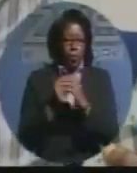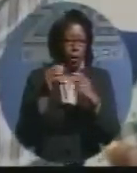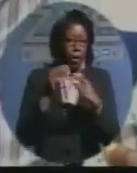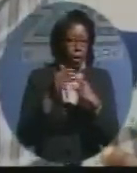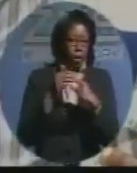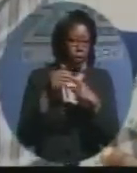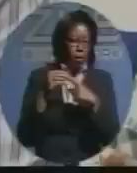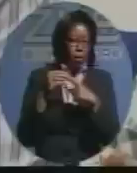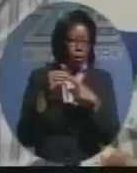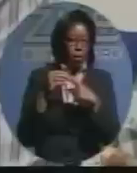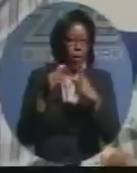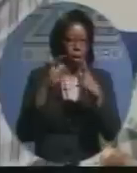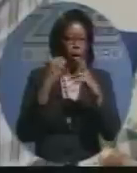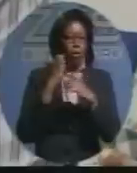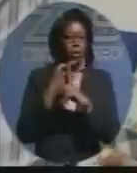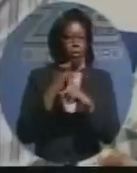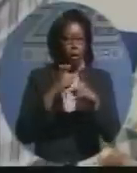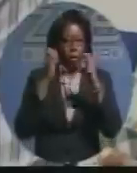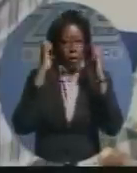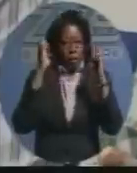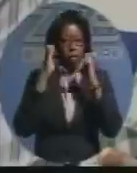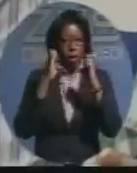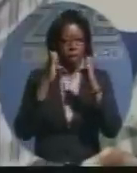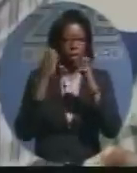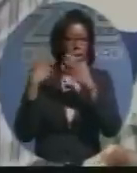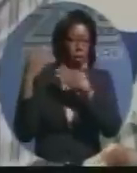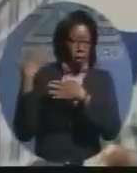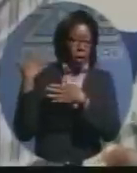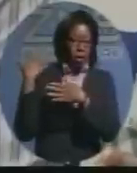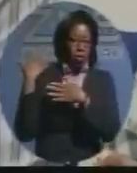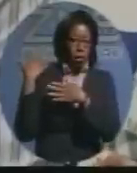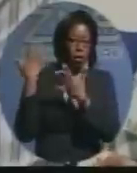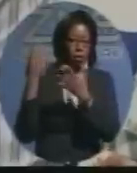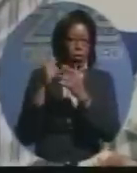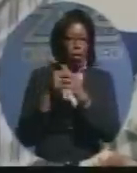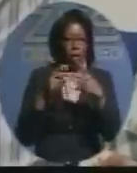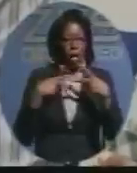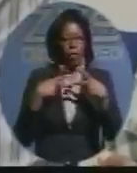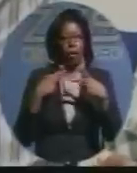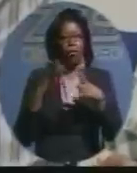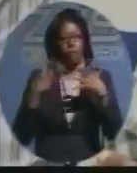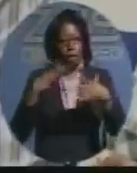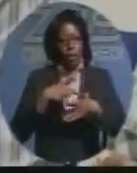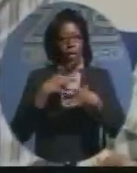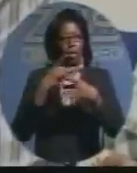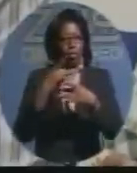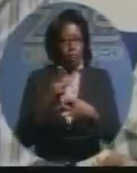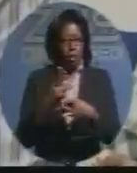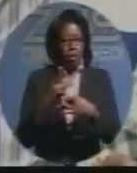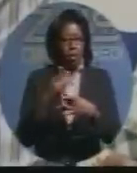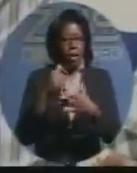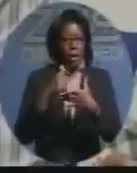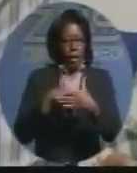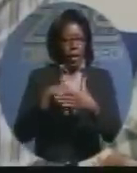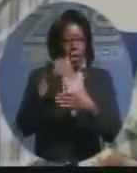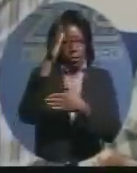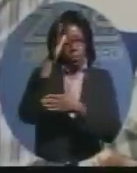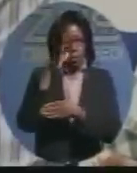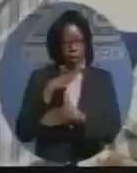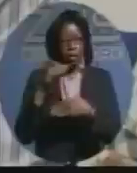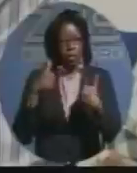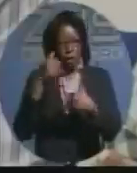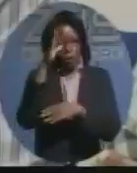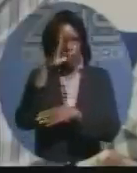Particularly, I come from an educational background, so I've had a lot of interest in males and young